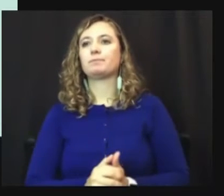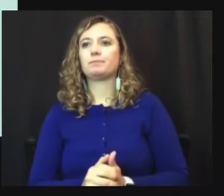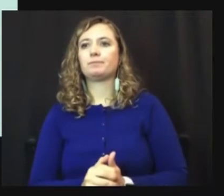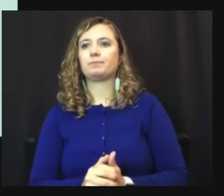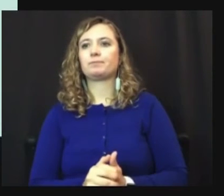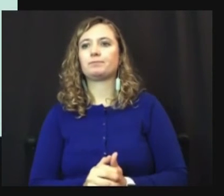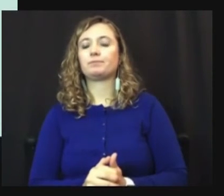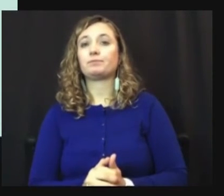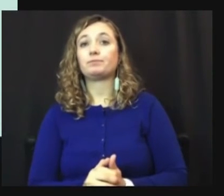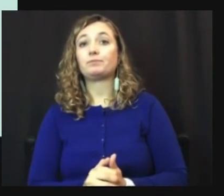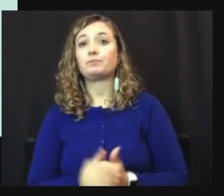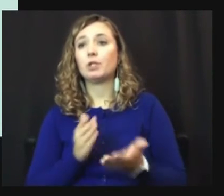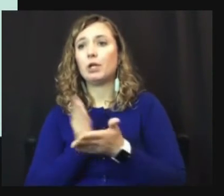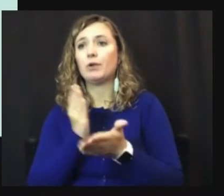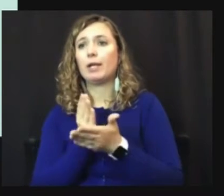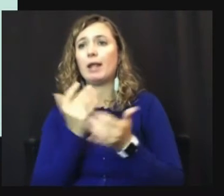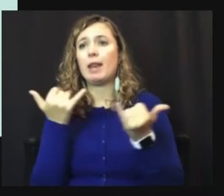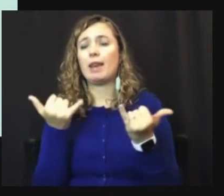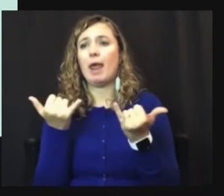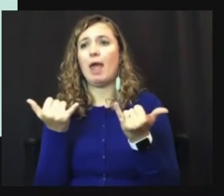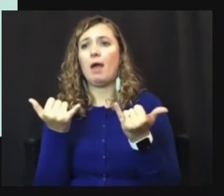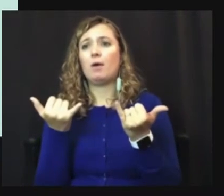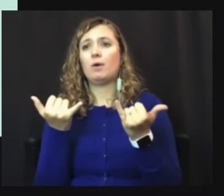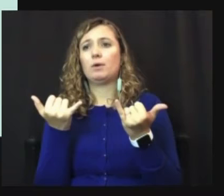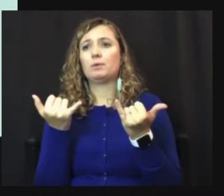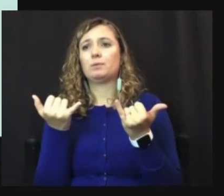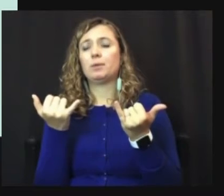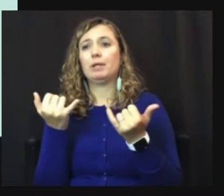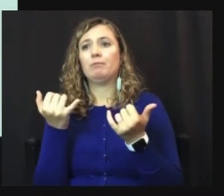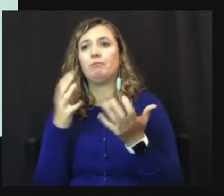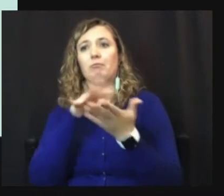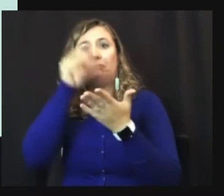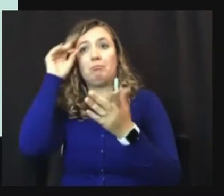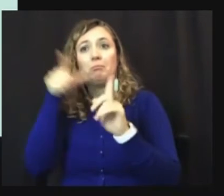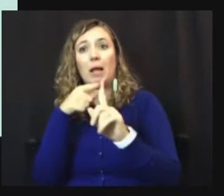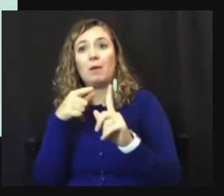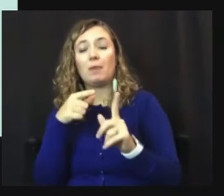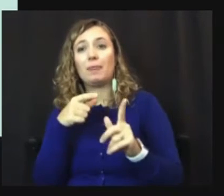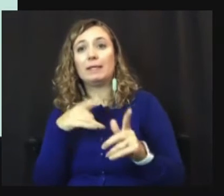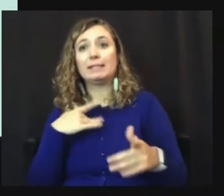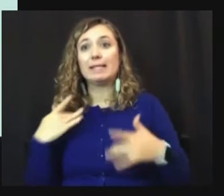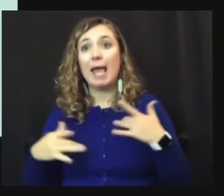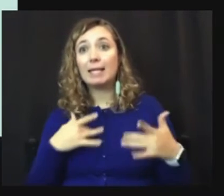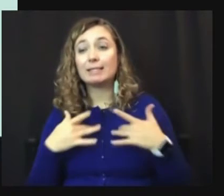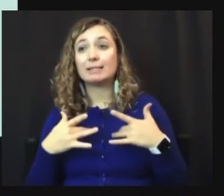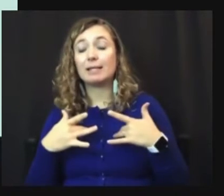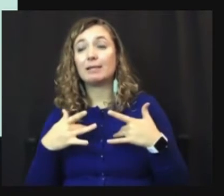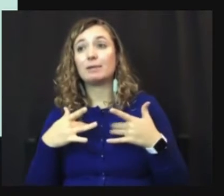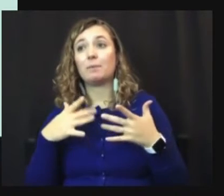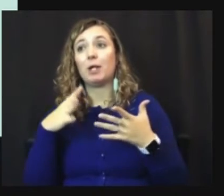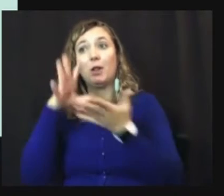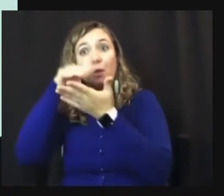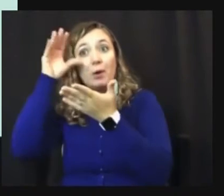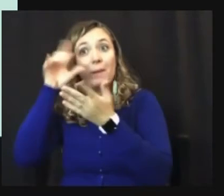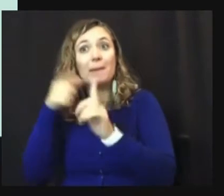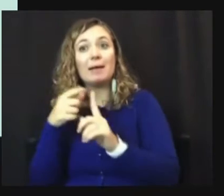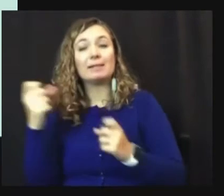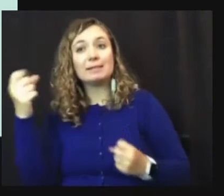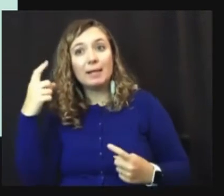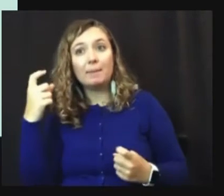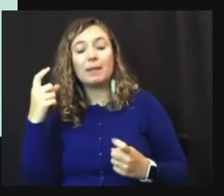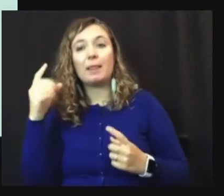Right. So now that we know a lot about the senses and we are thinking more about stems and thinking about the importance